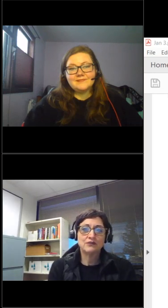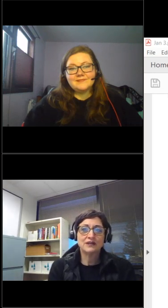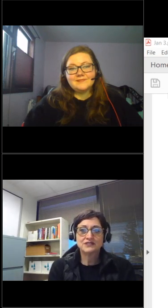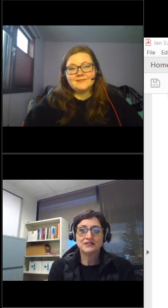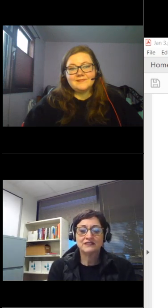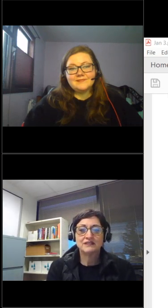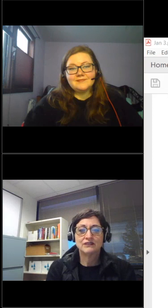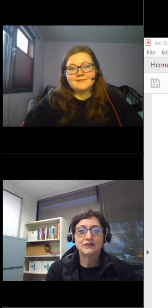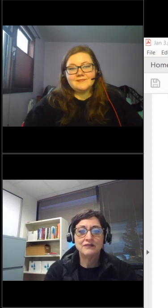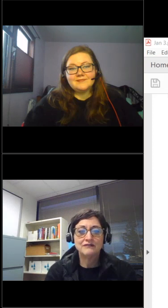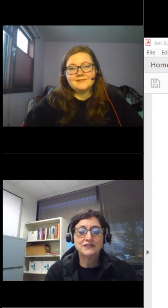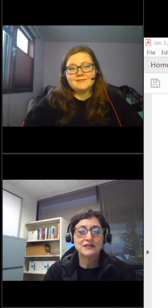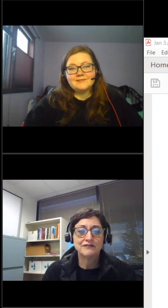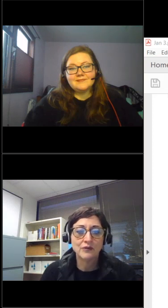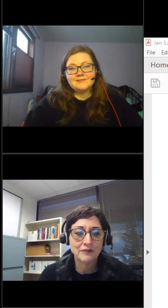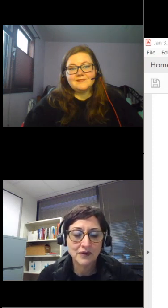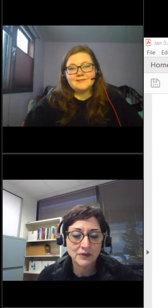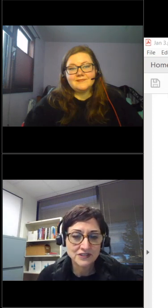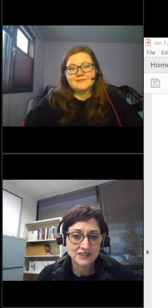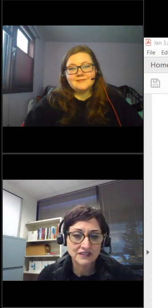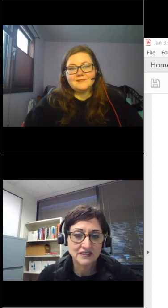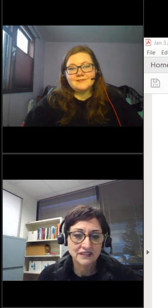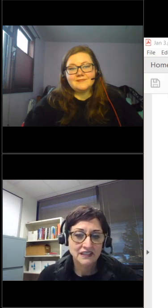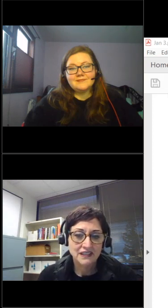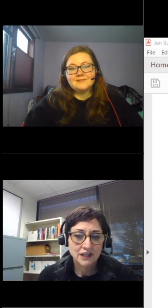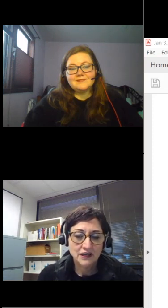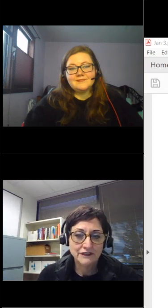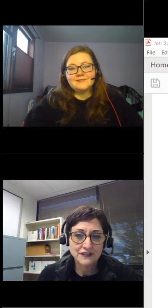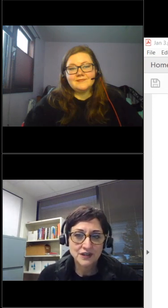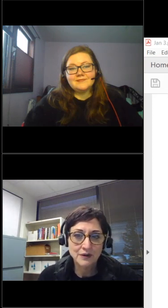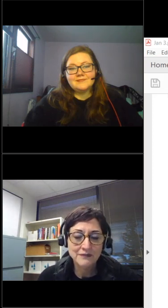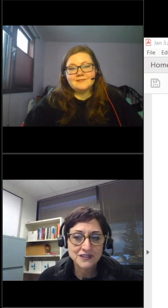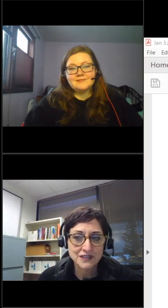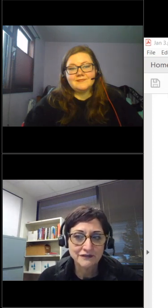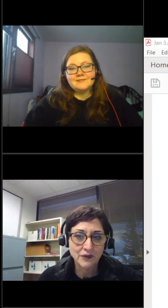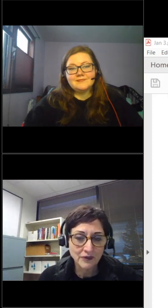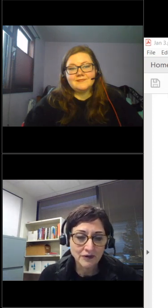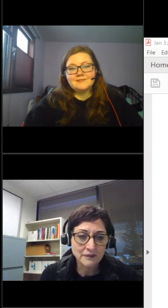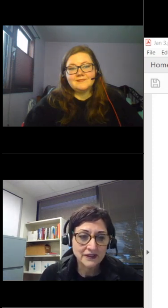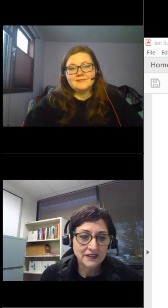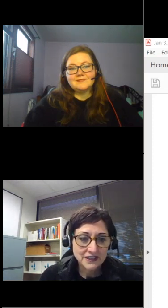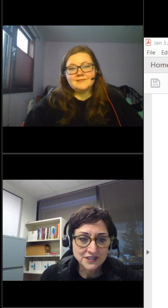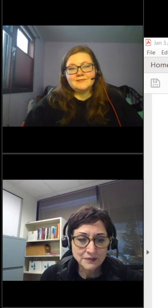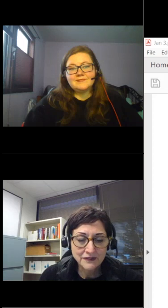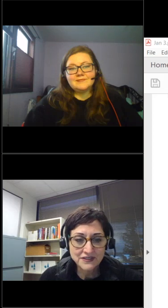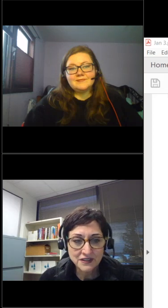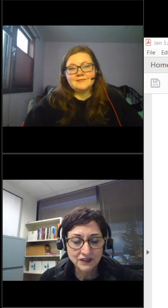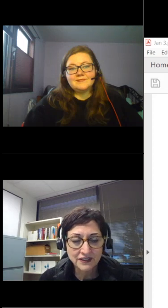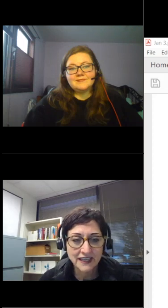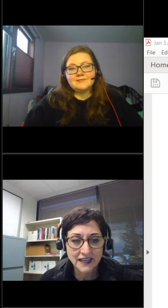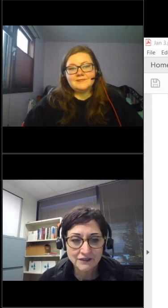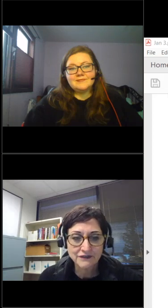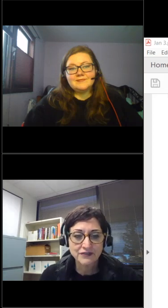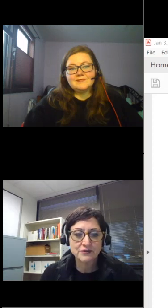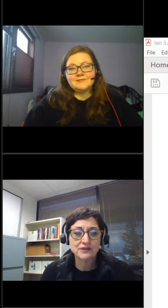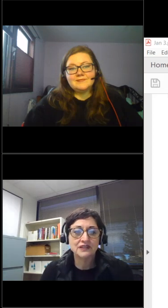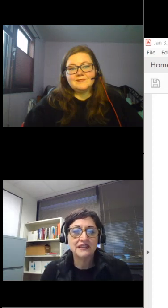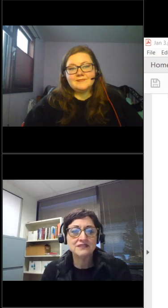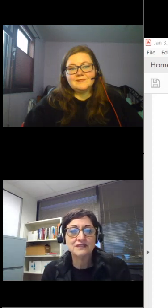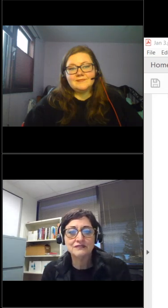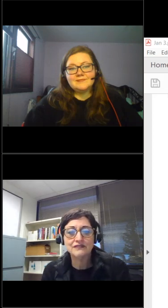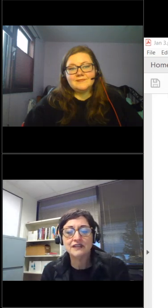note question or home visit form question. If it's home visit form, some of us are looking at it through